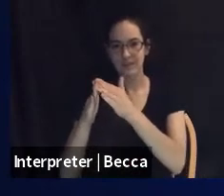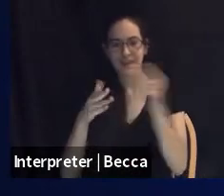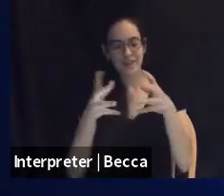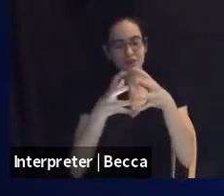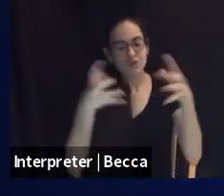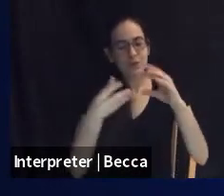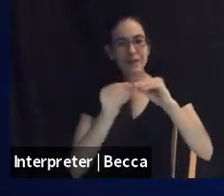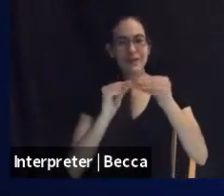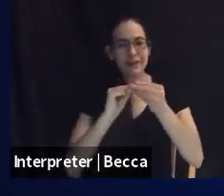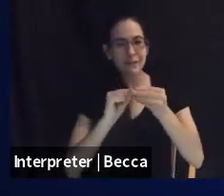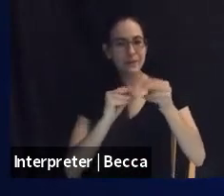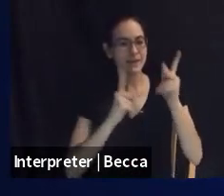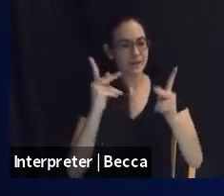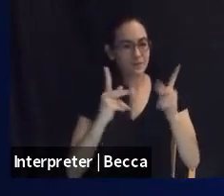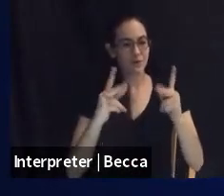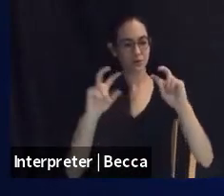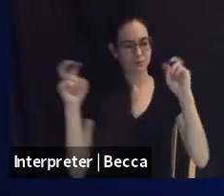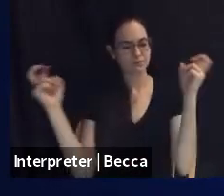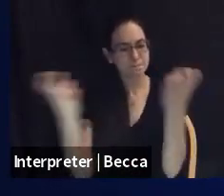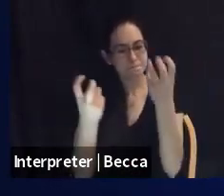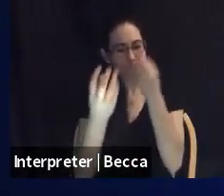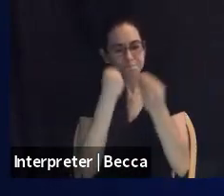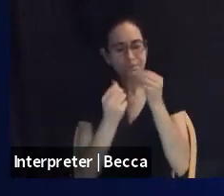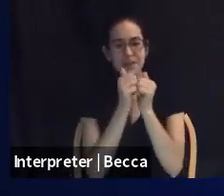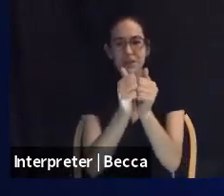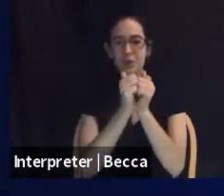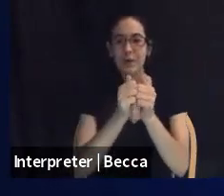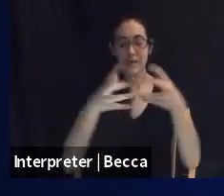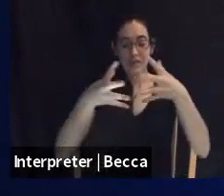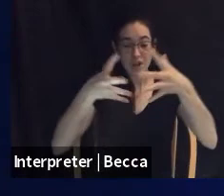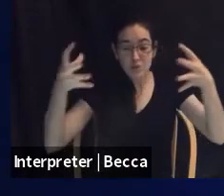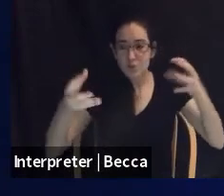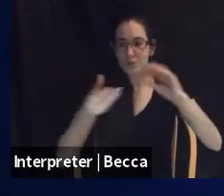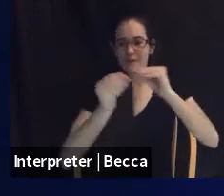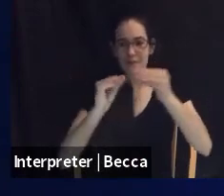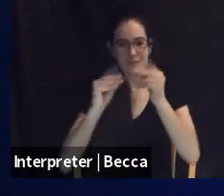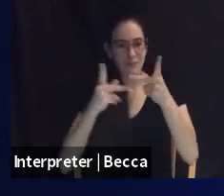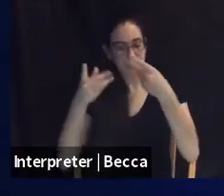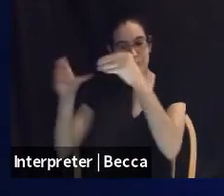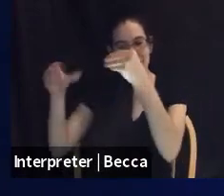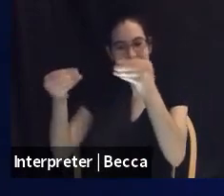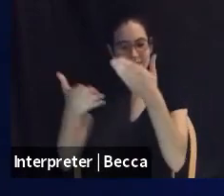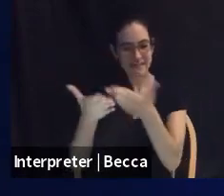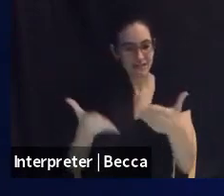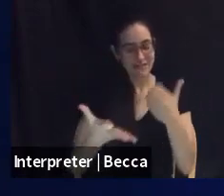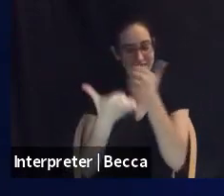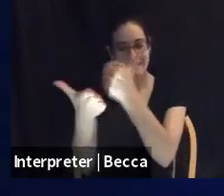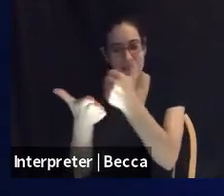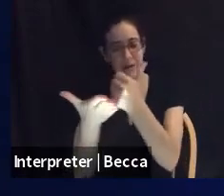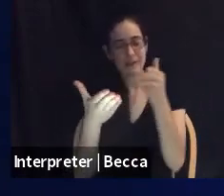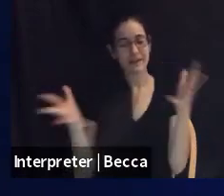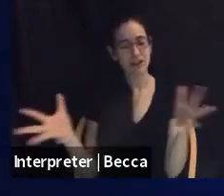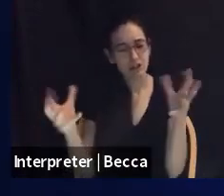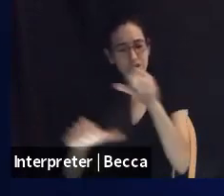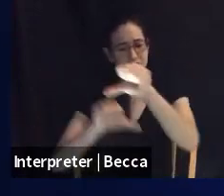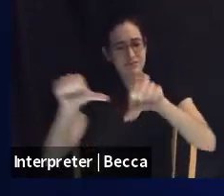people at the table having meals. They grew in numbers with people selling their possessions and sharing and helping one another. They grew in